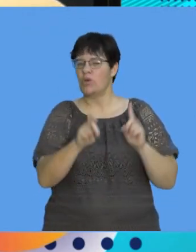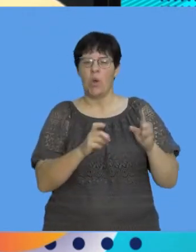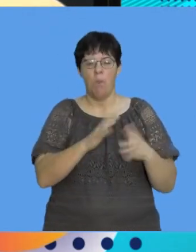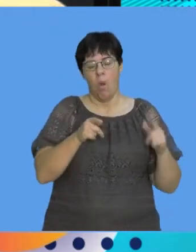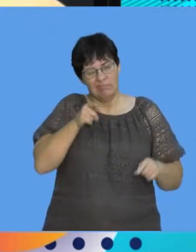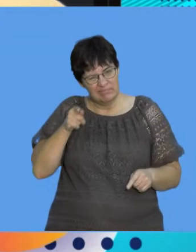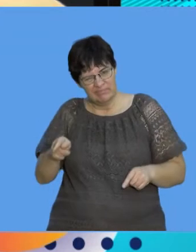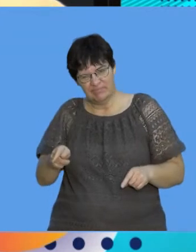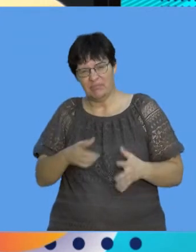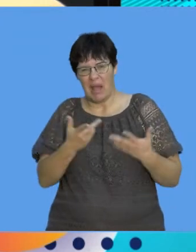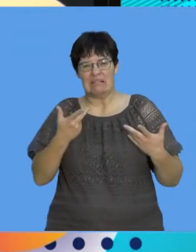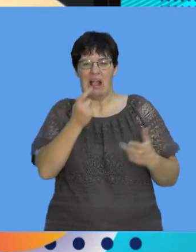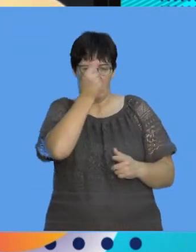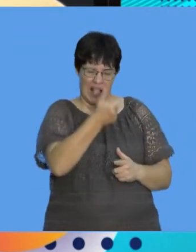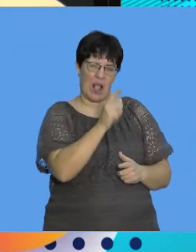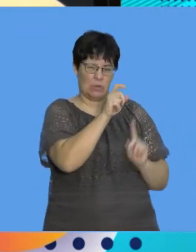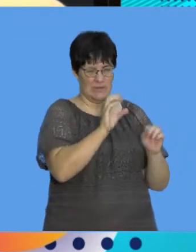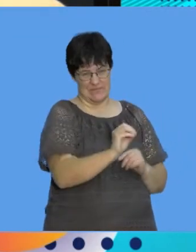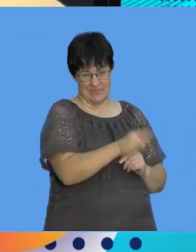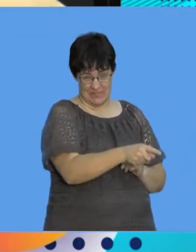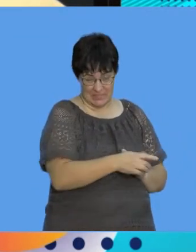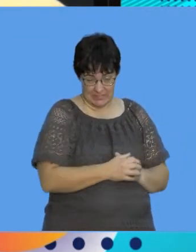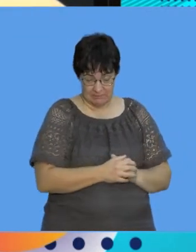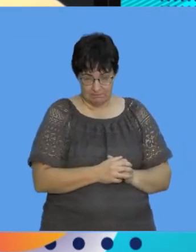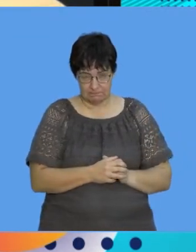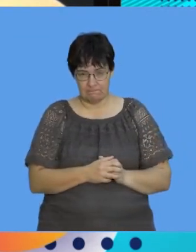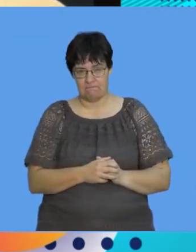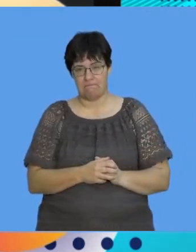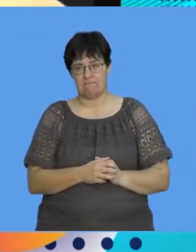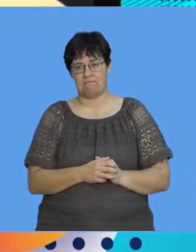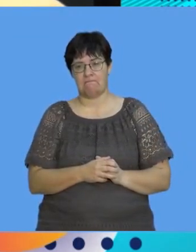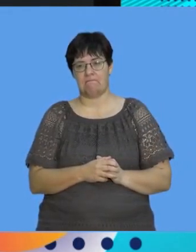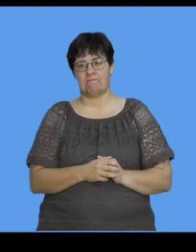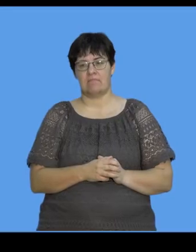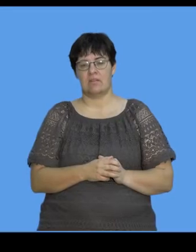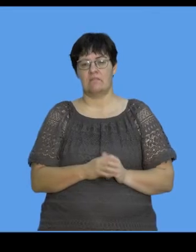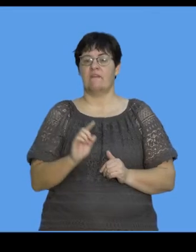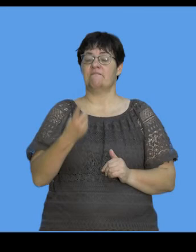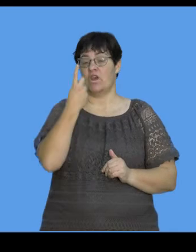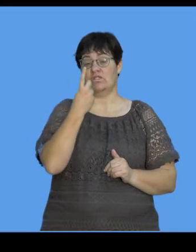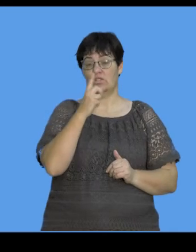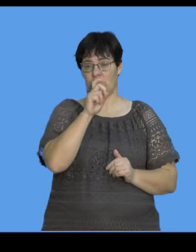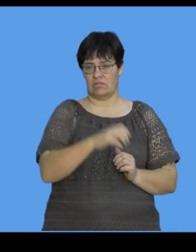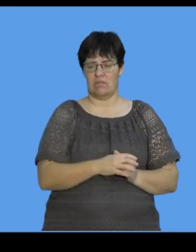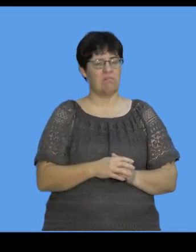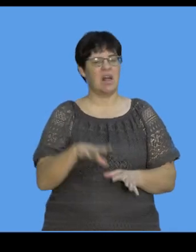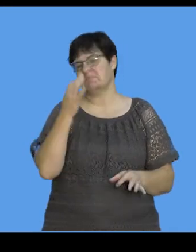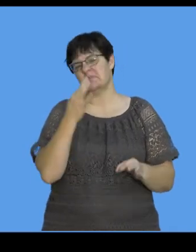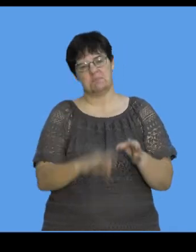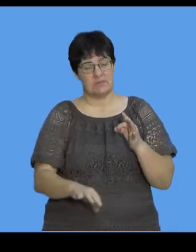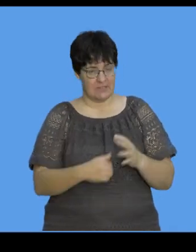questions on the other sections, but let's just go through a few of the questions with you. Right, our first question is a